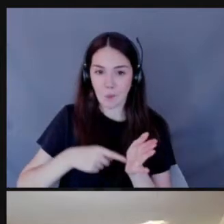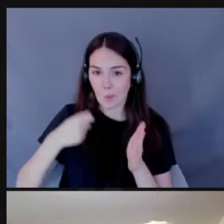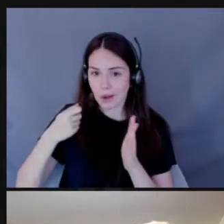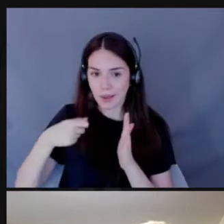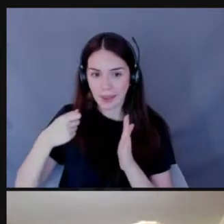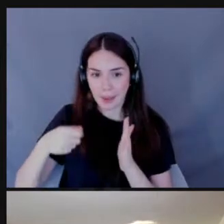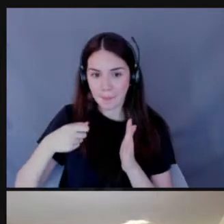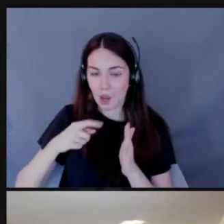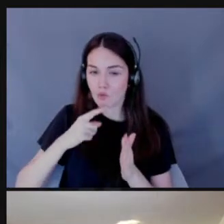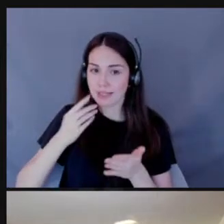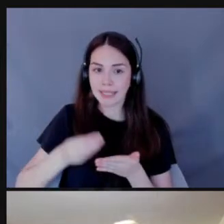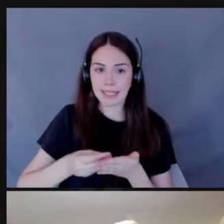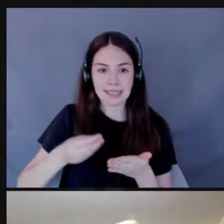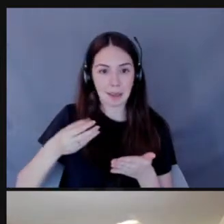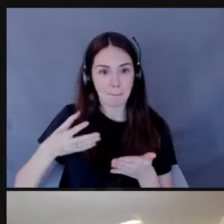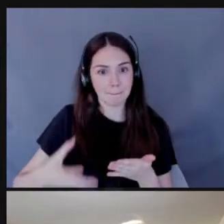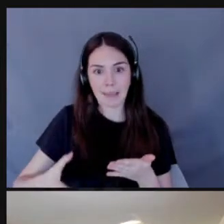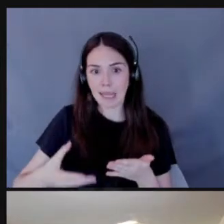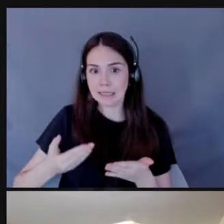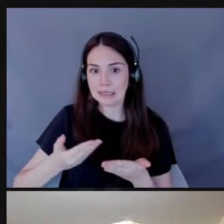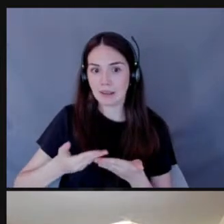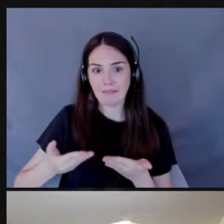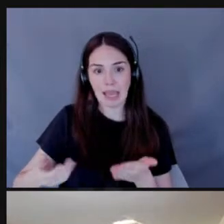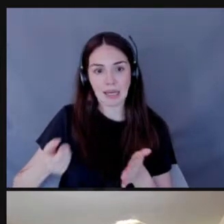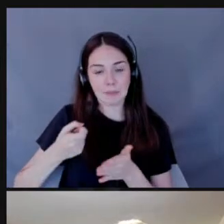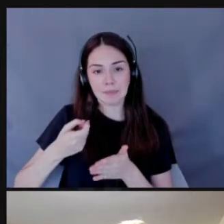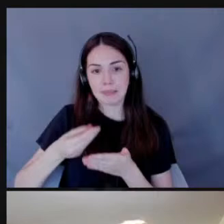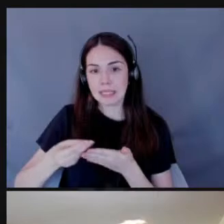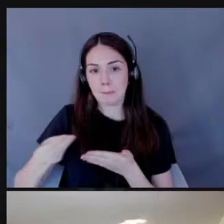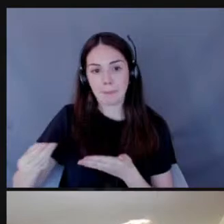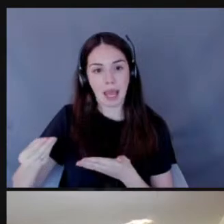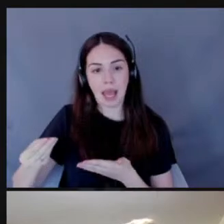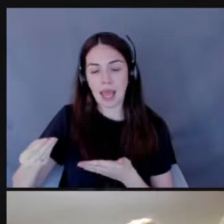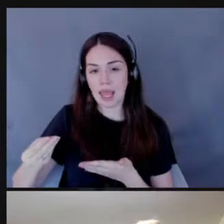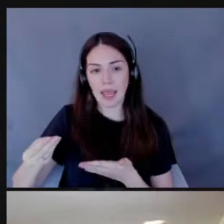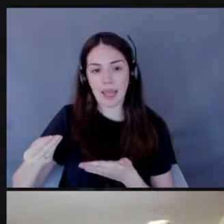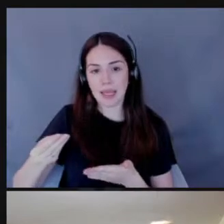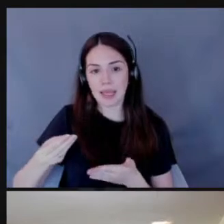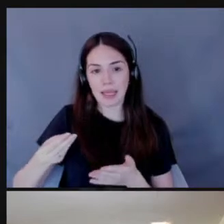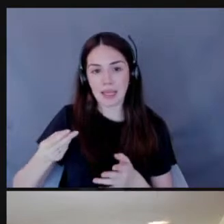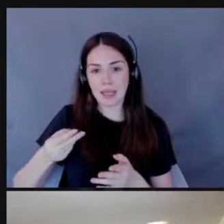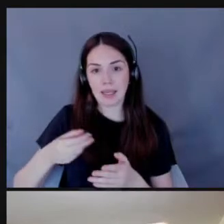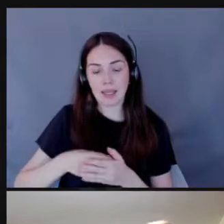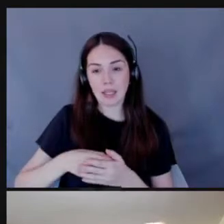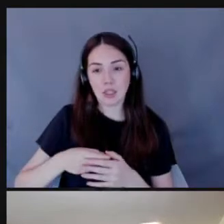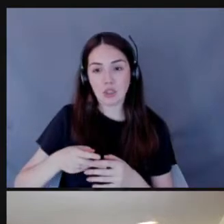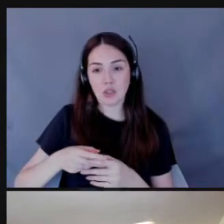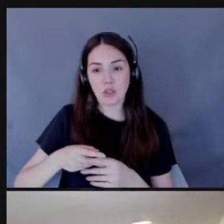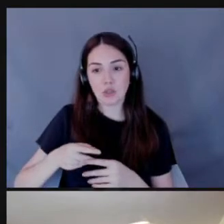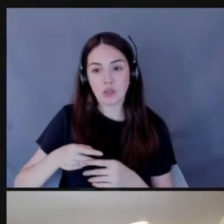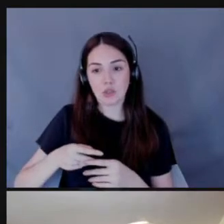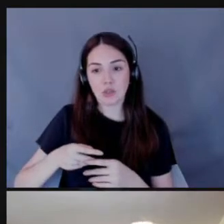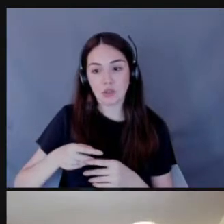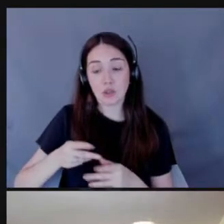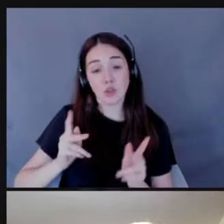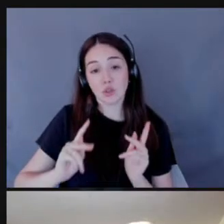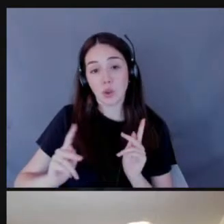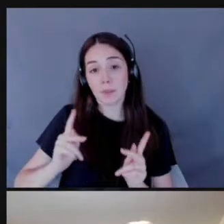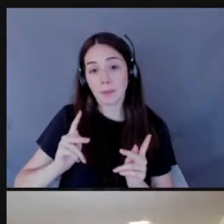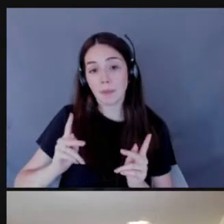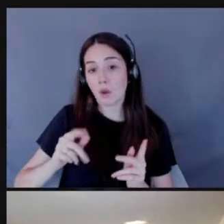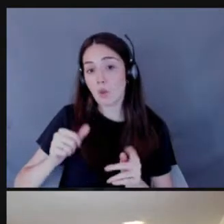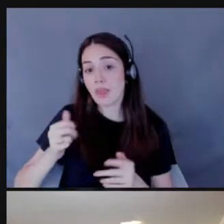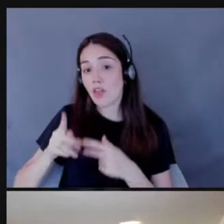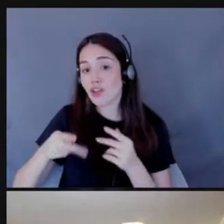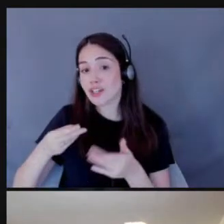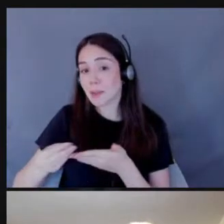dollar items. They were luxury items that really people with outsider type incomes could afford, but not